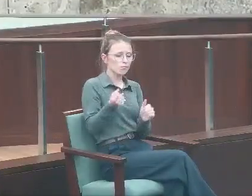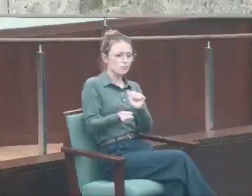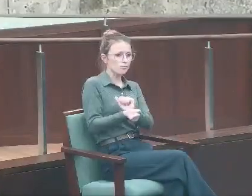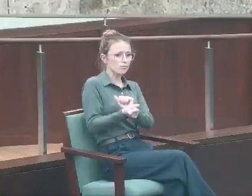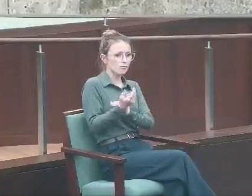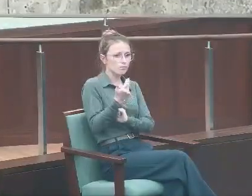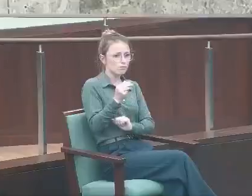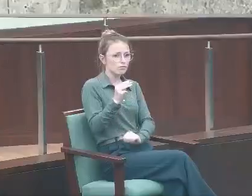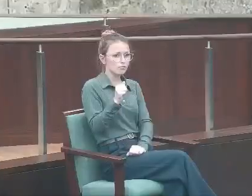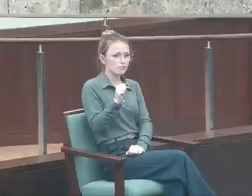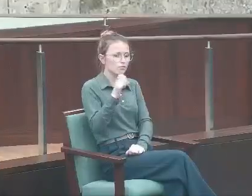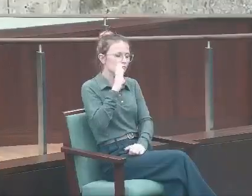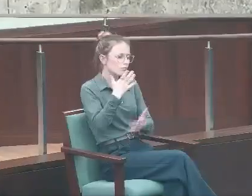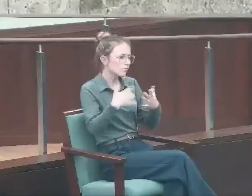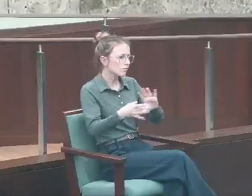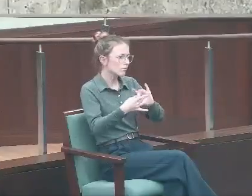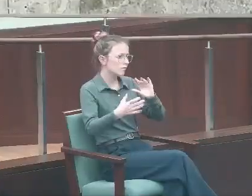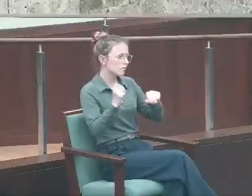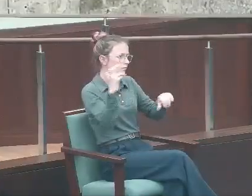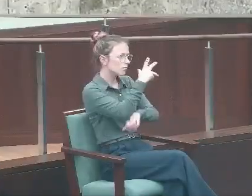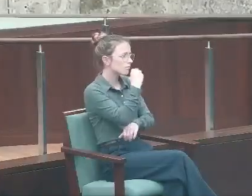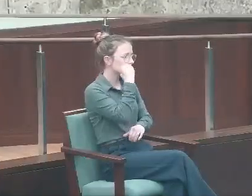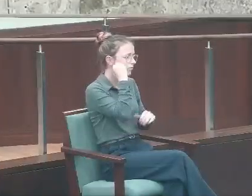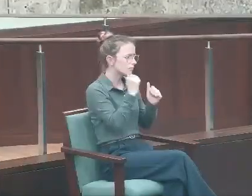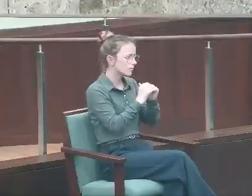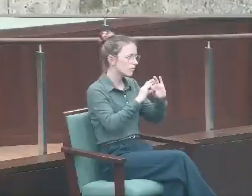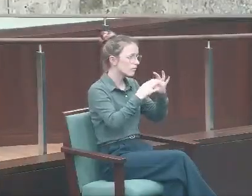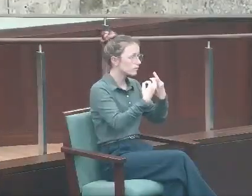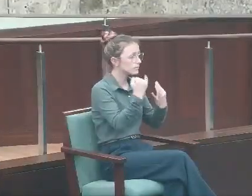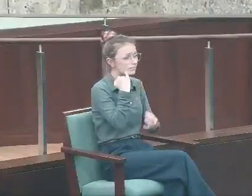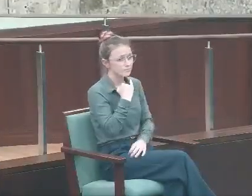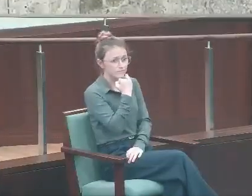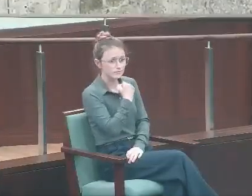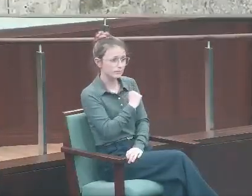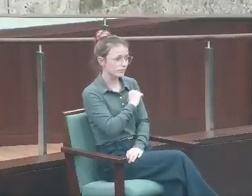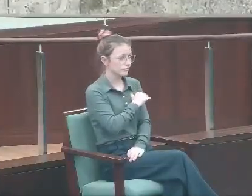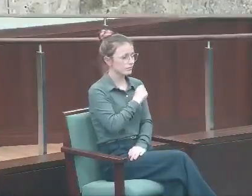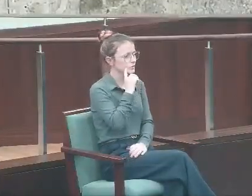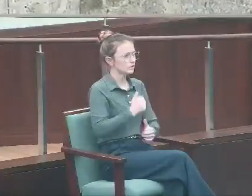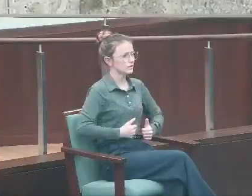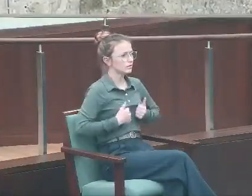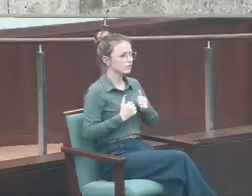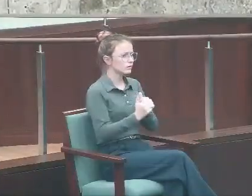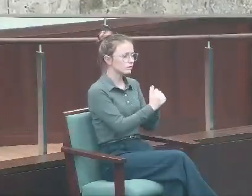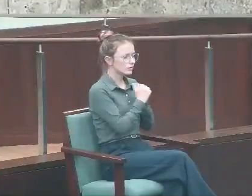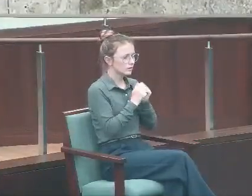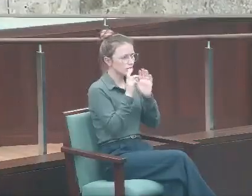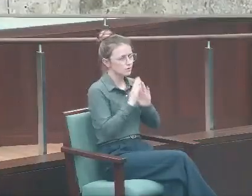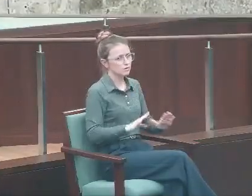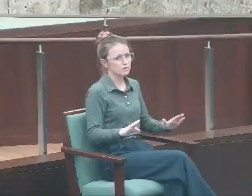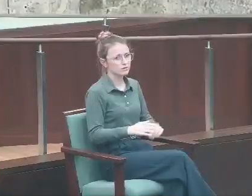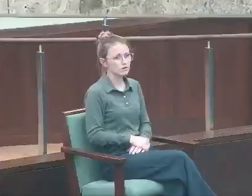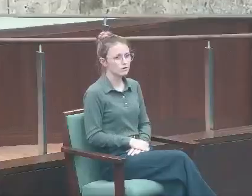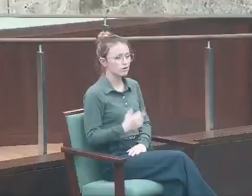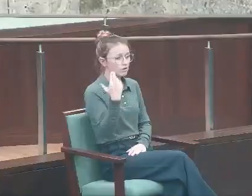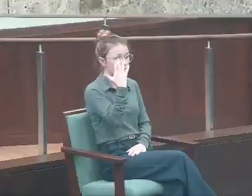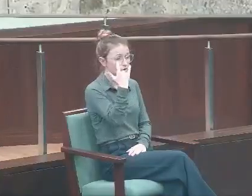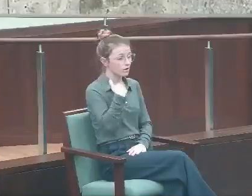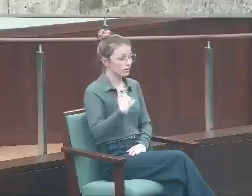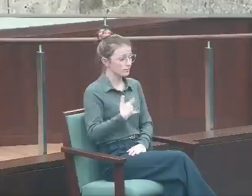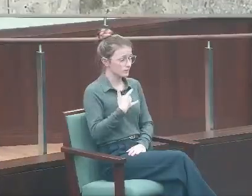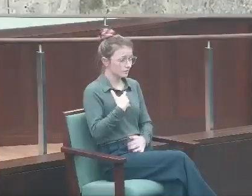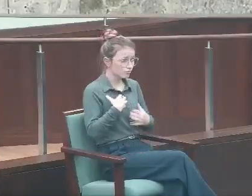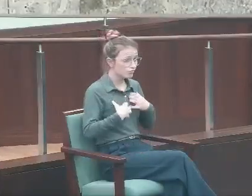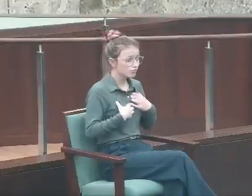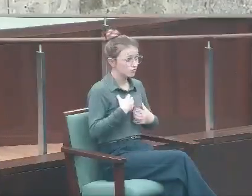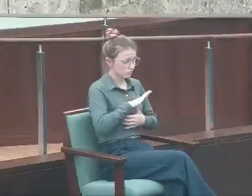with their families, and that Israelis and Palestinians will be living in peace. The reason why I'm feeling all of this tonight